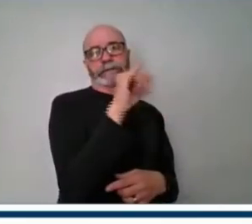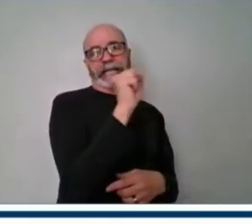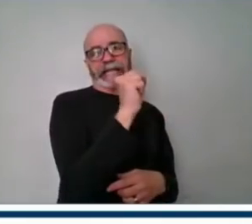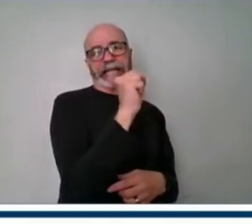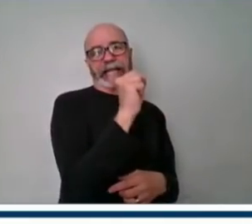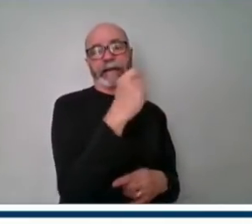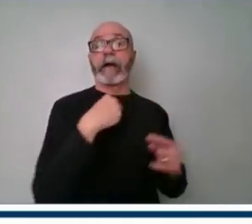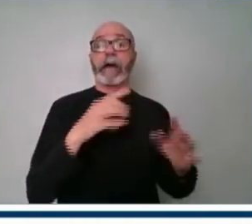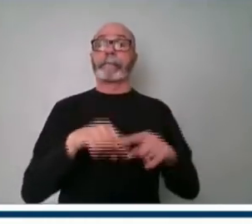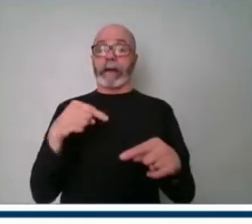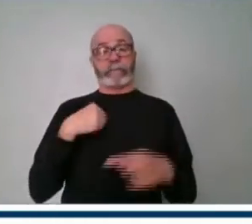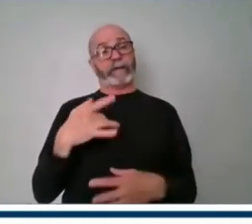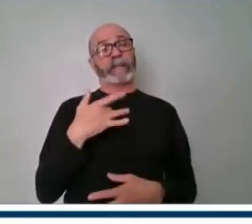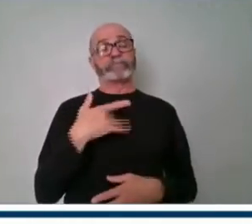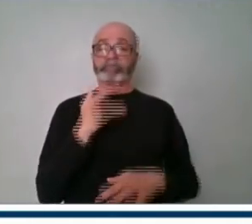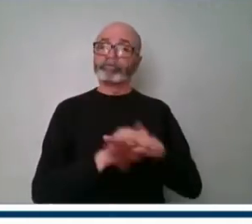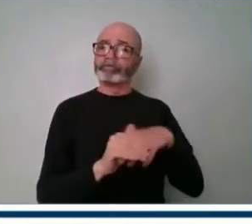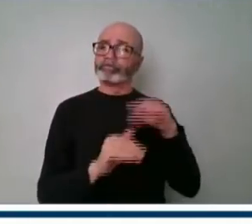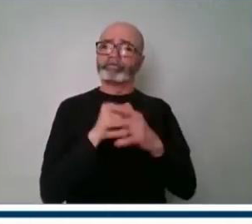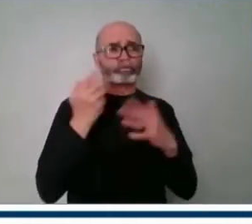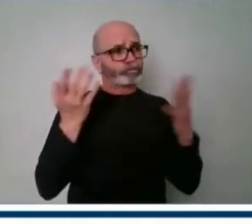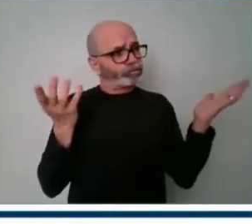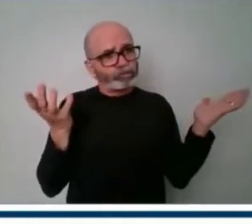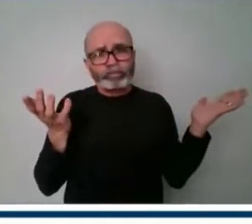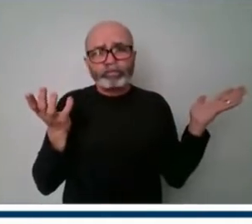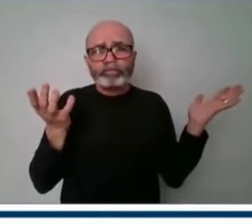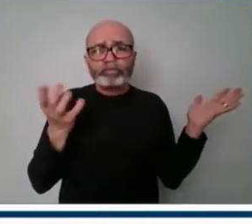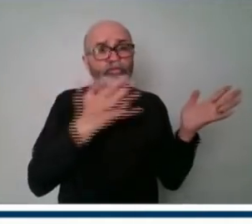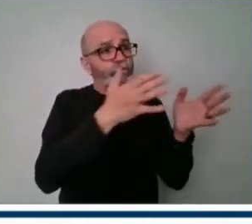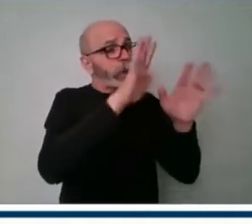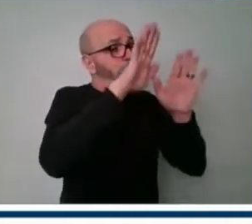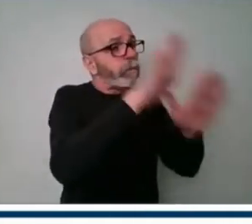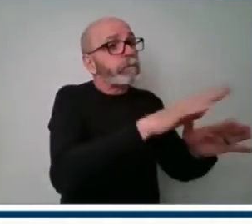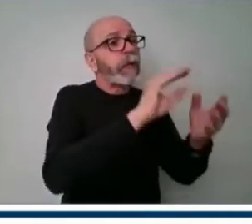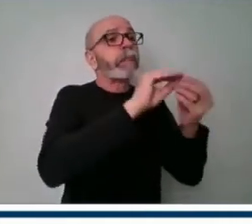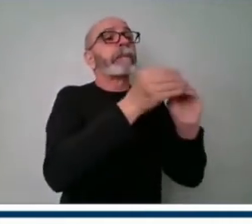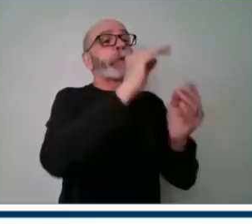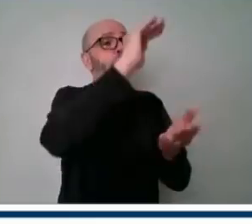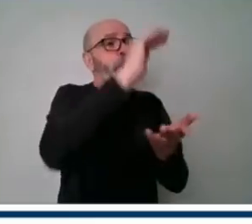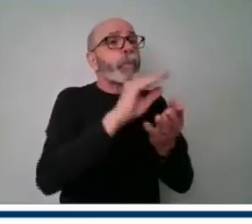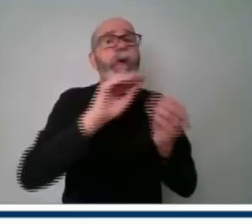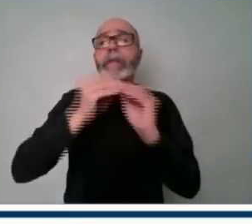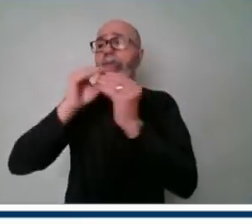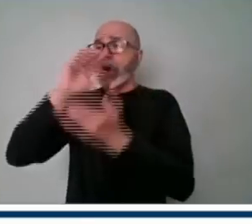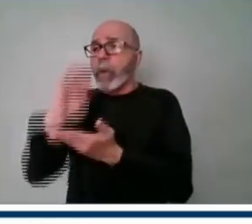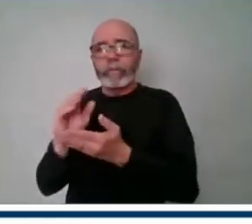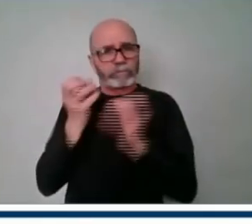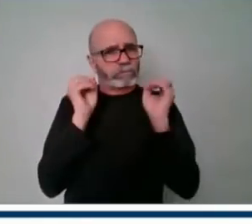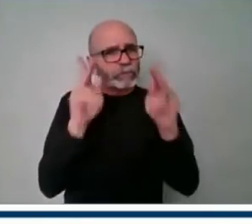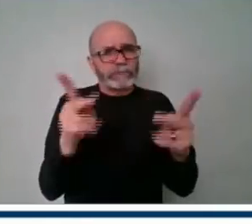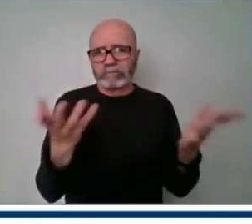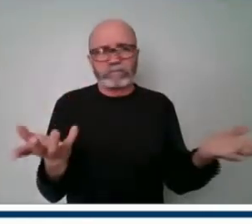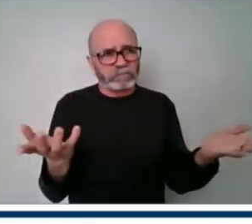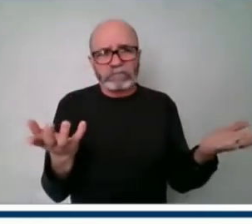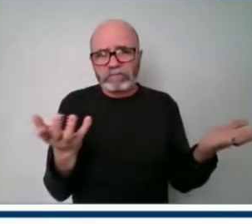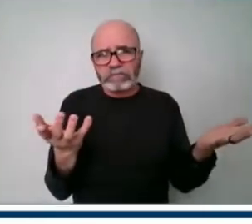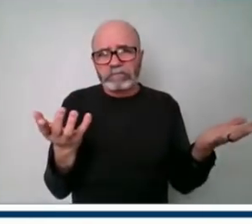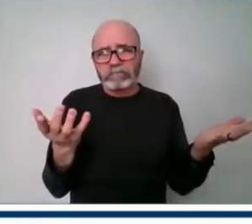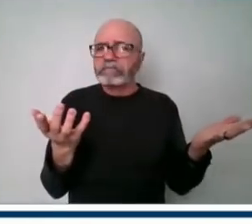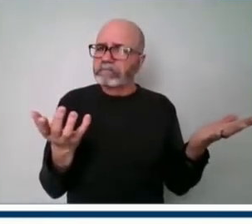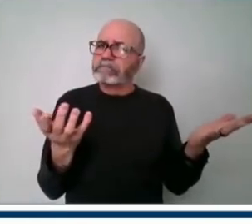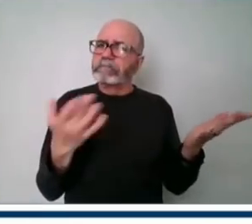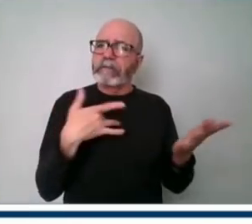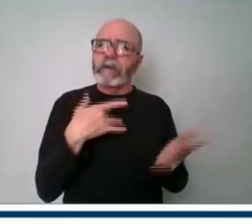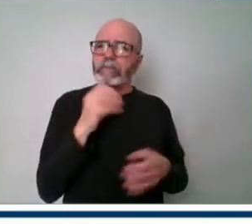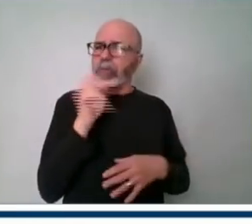similar epidemiology and low cases as we do. So we're comfortable, we have that, and that decision is up to